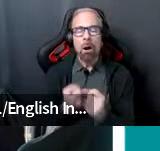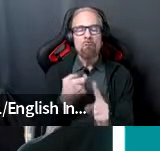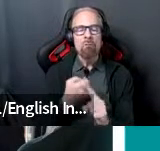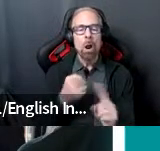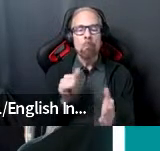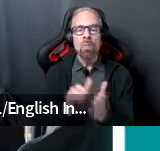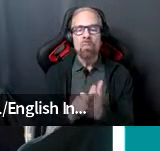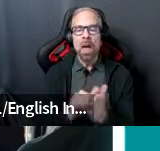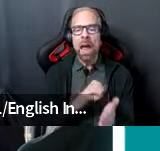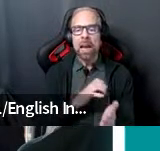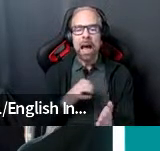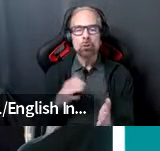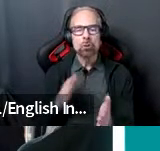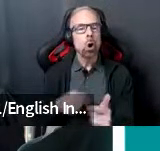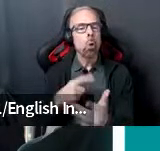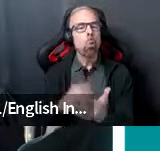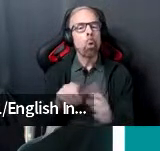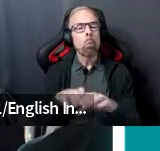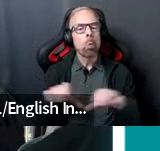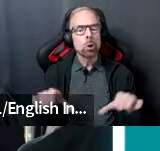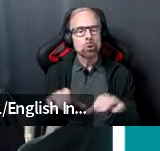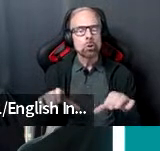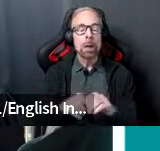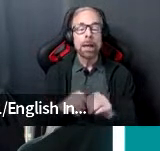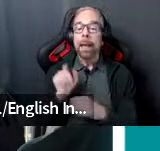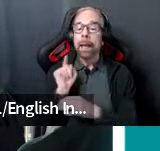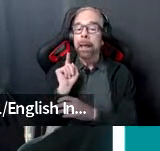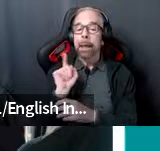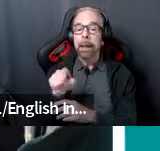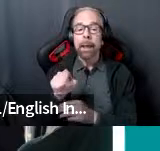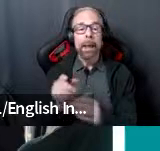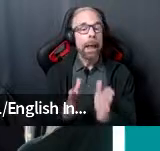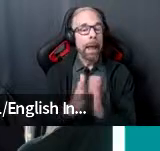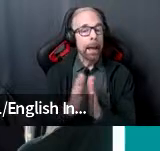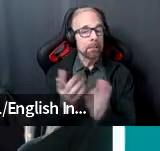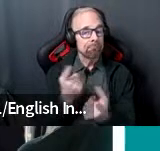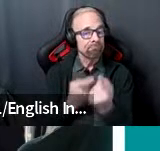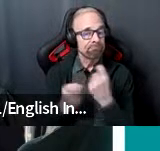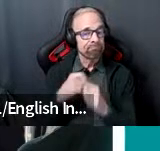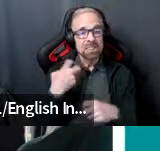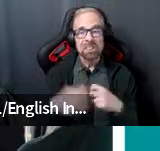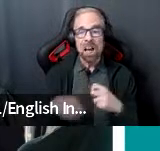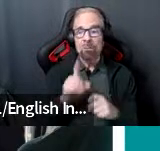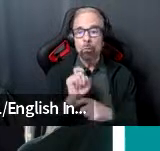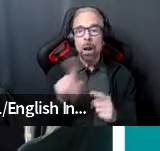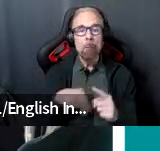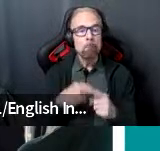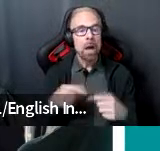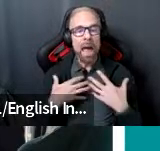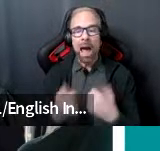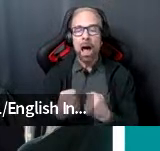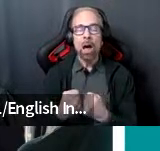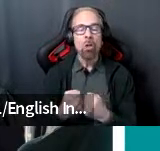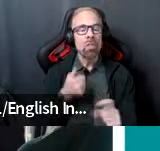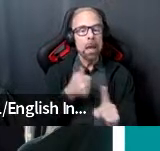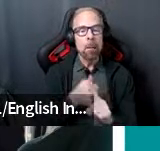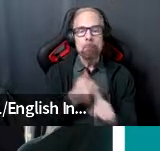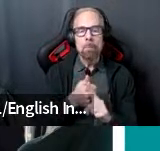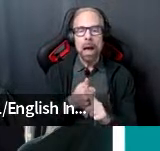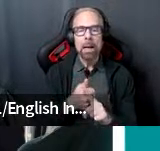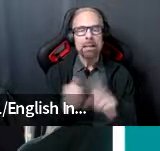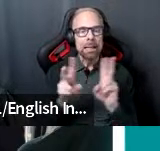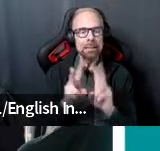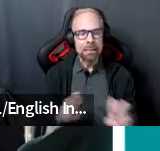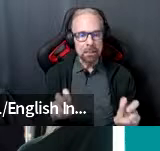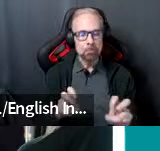counselor on the things that we're doing. He asked us the tough questions about the health impact assessment that is